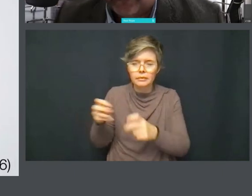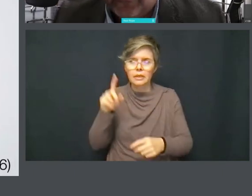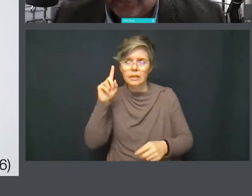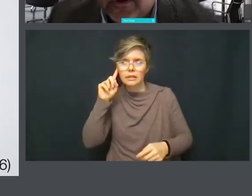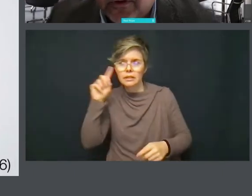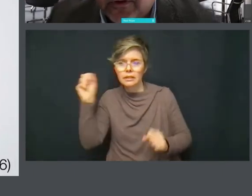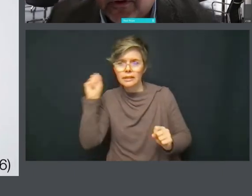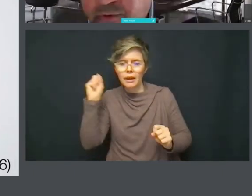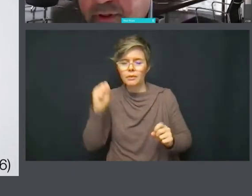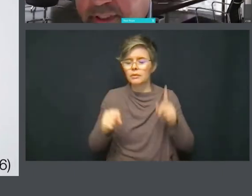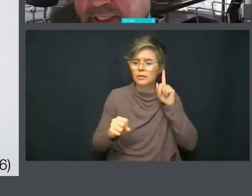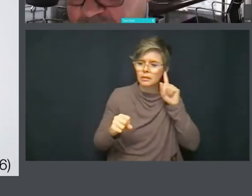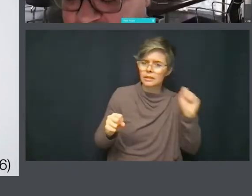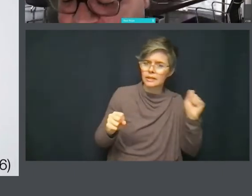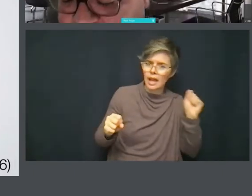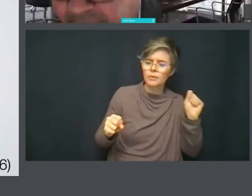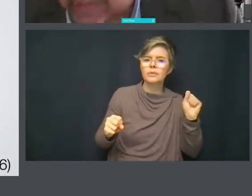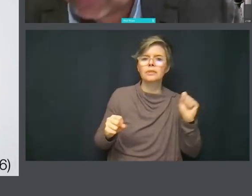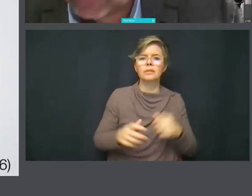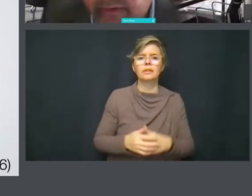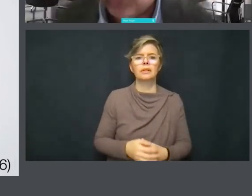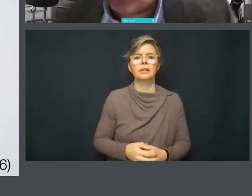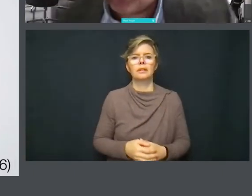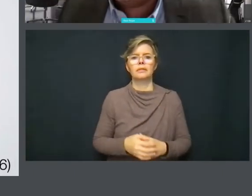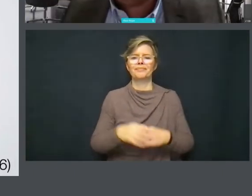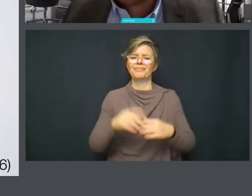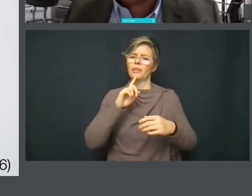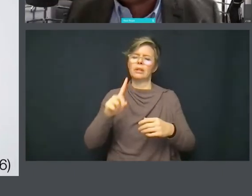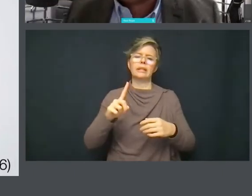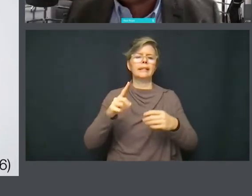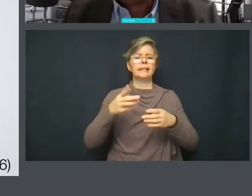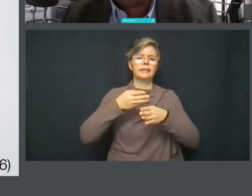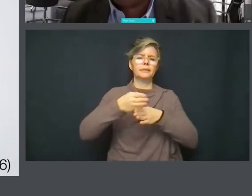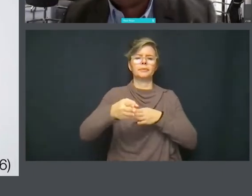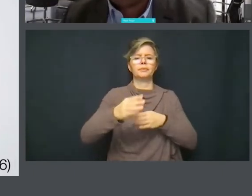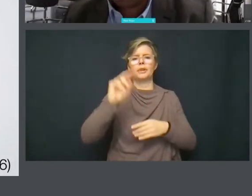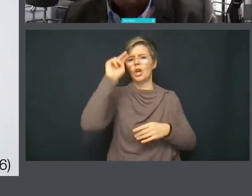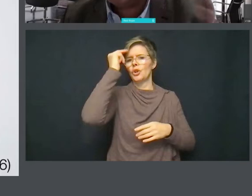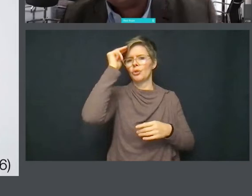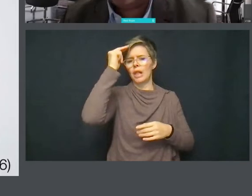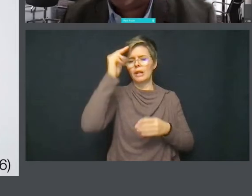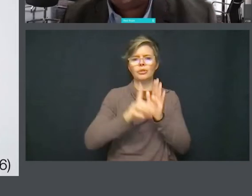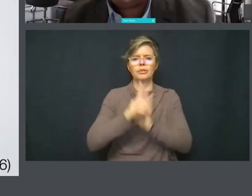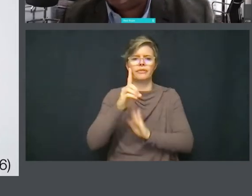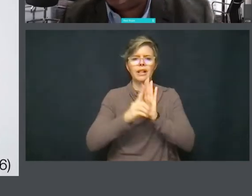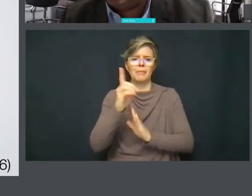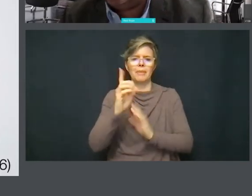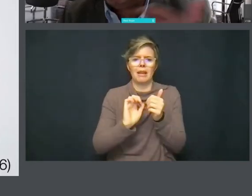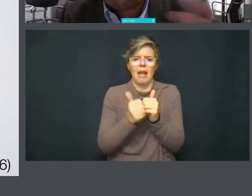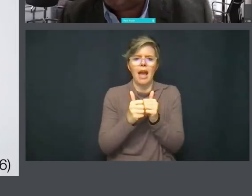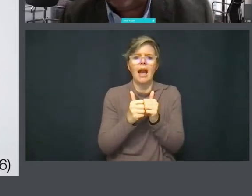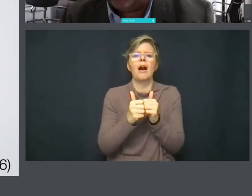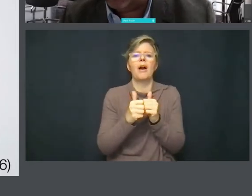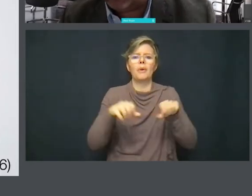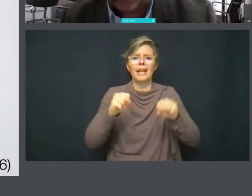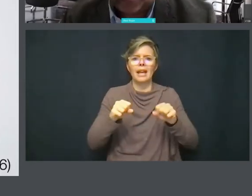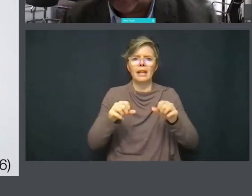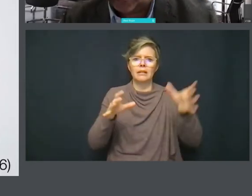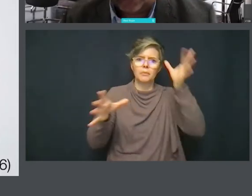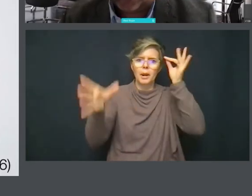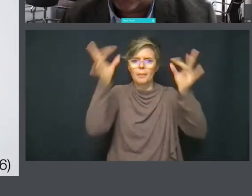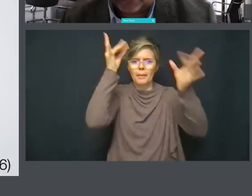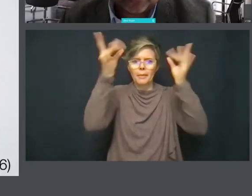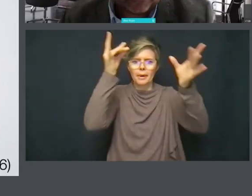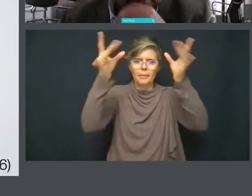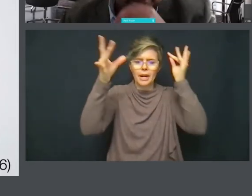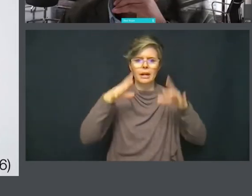unquote our neurological development is really wired for learning multiple languages, learning any of the languages that are